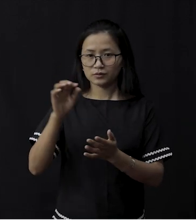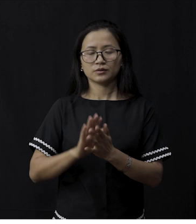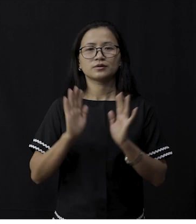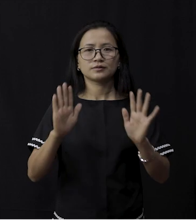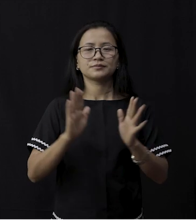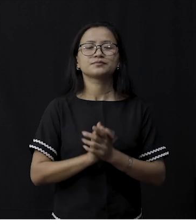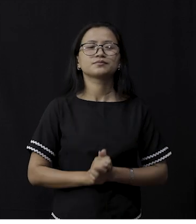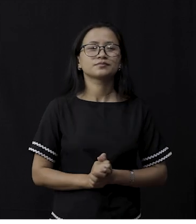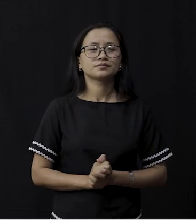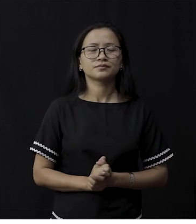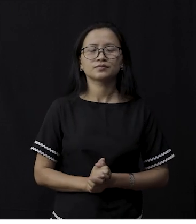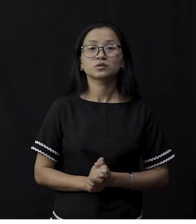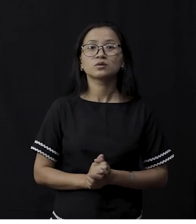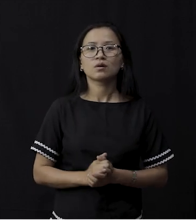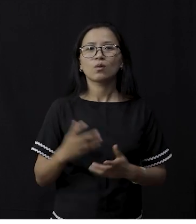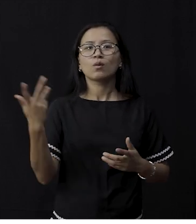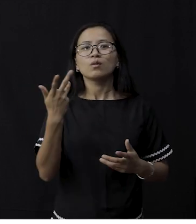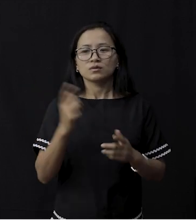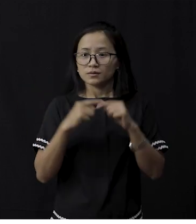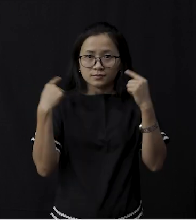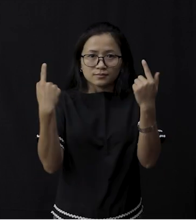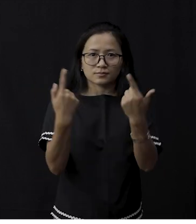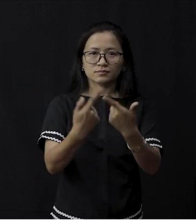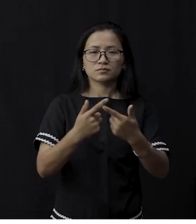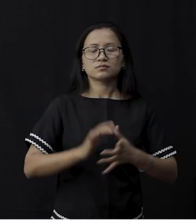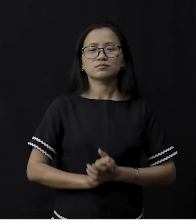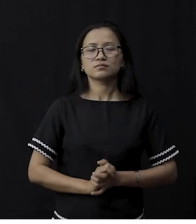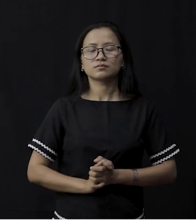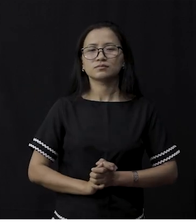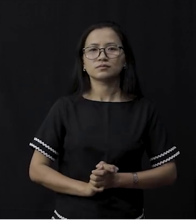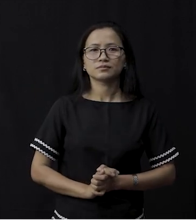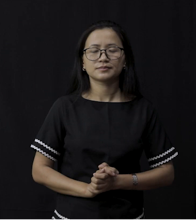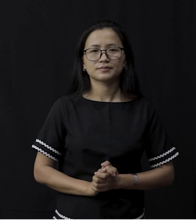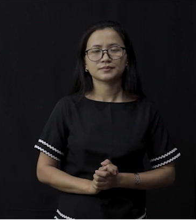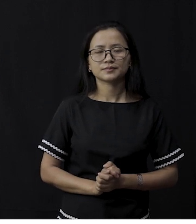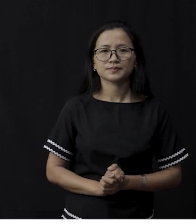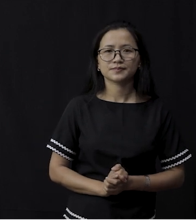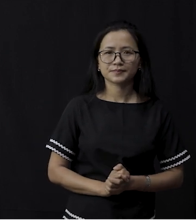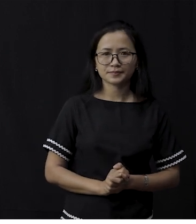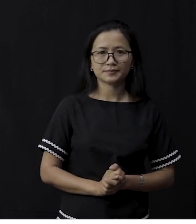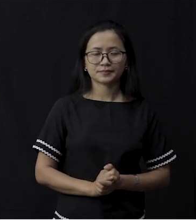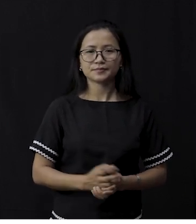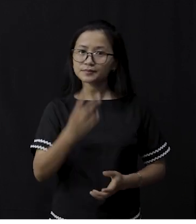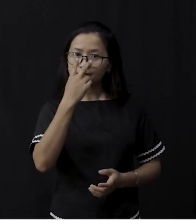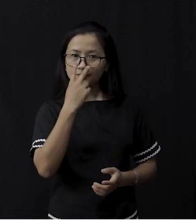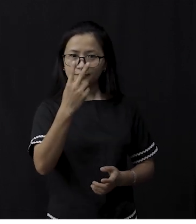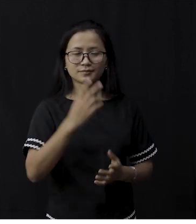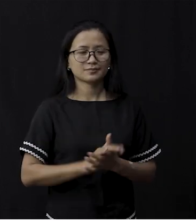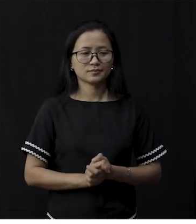have. So what's inside the room? That was what was needed. Now let's see